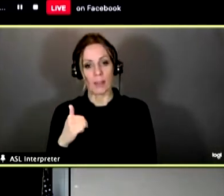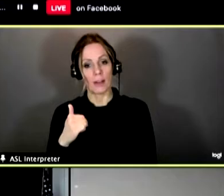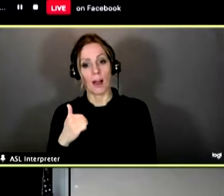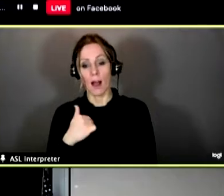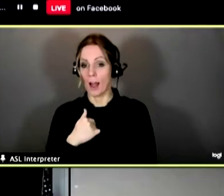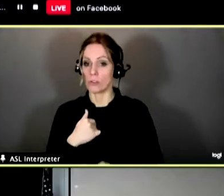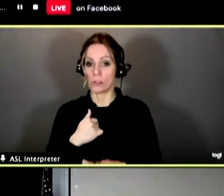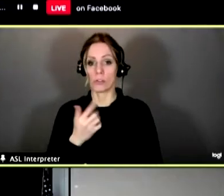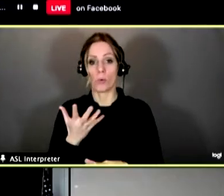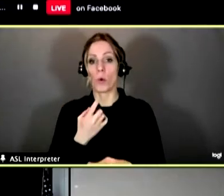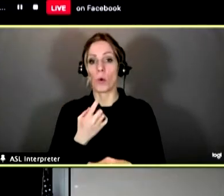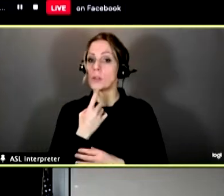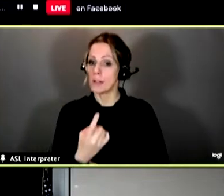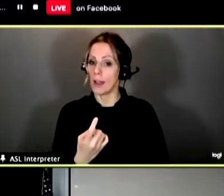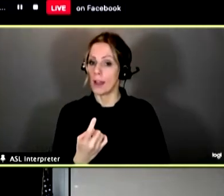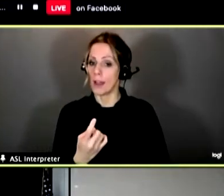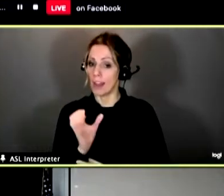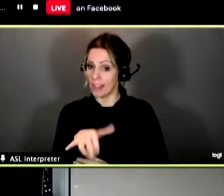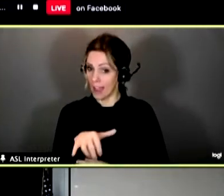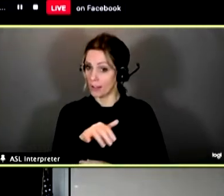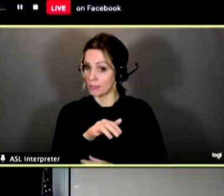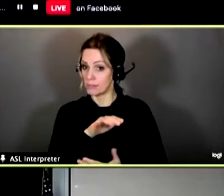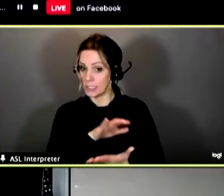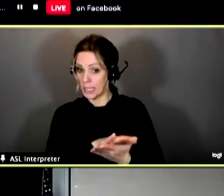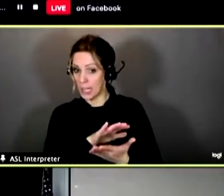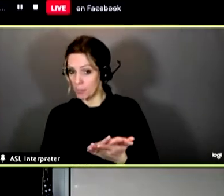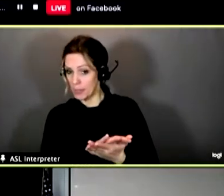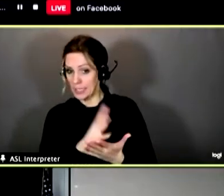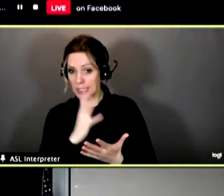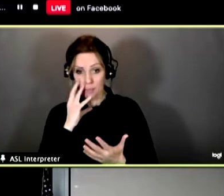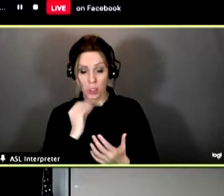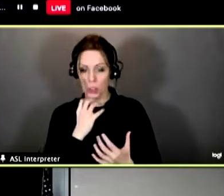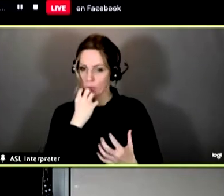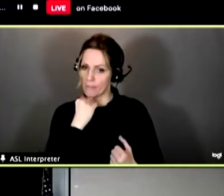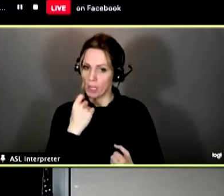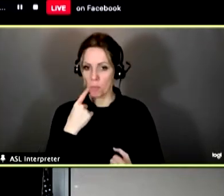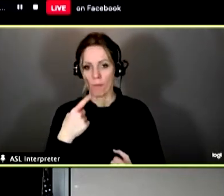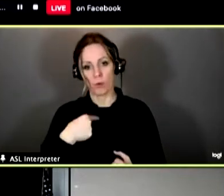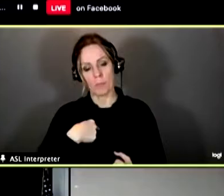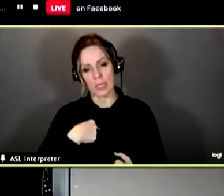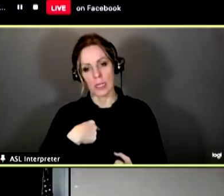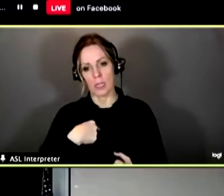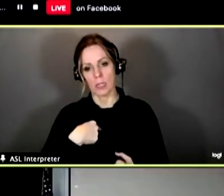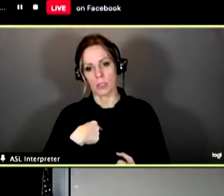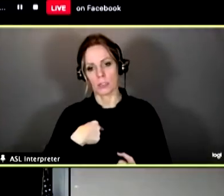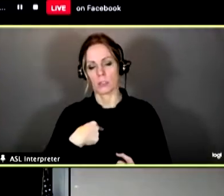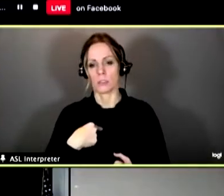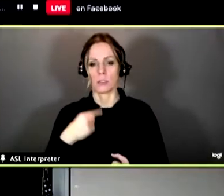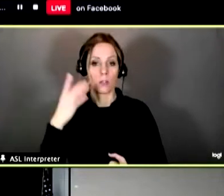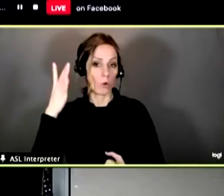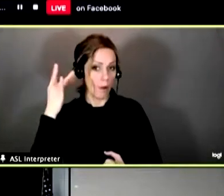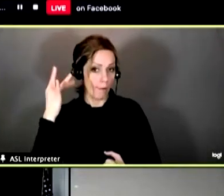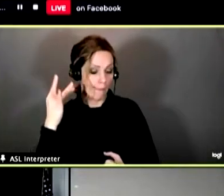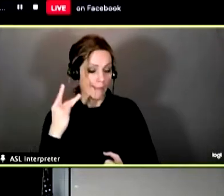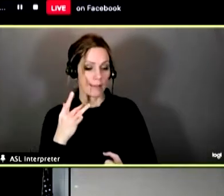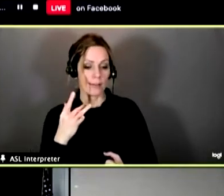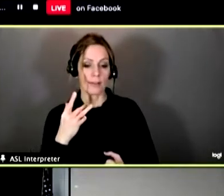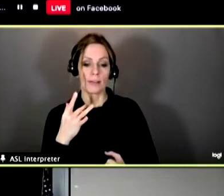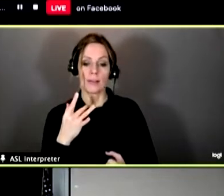how valuable that was for me to understand better what police